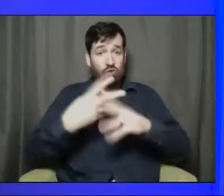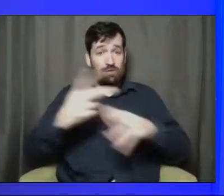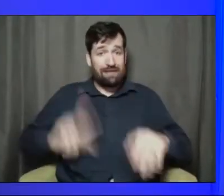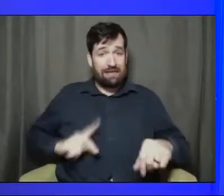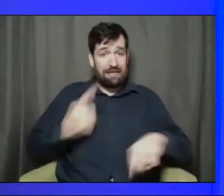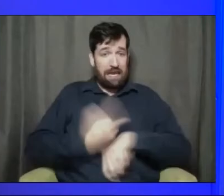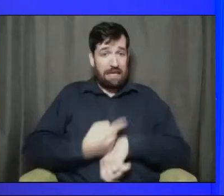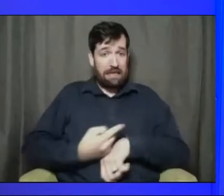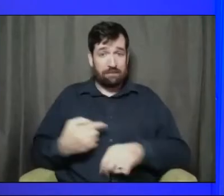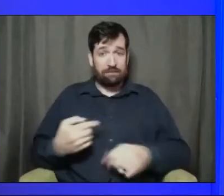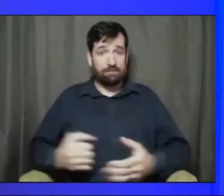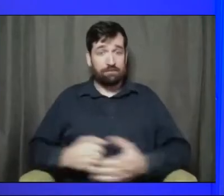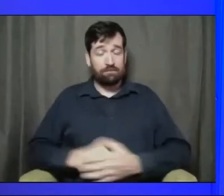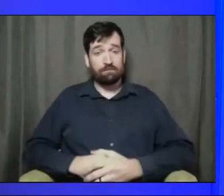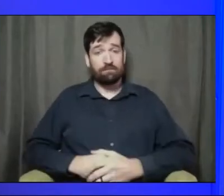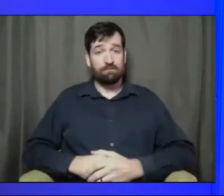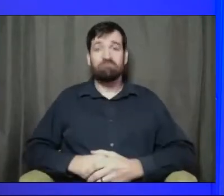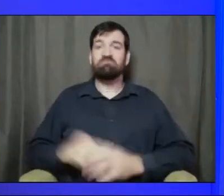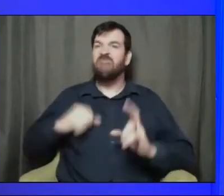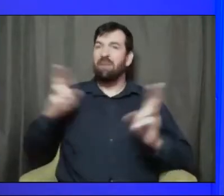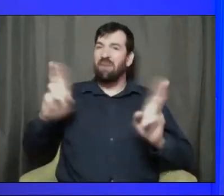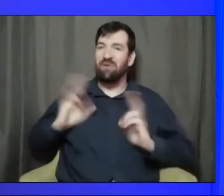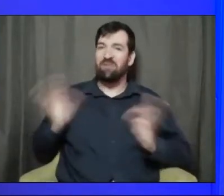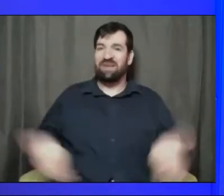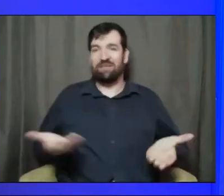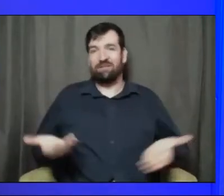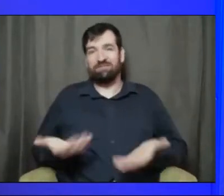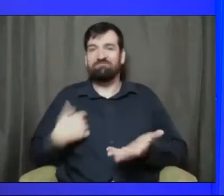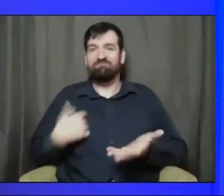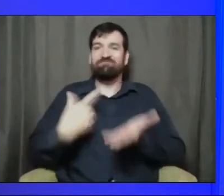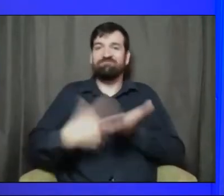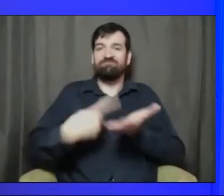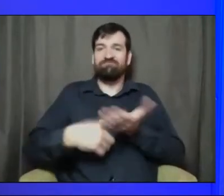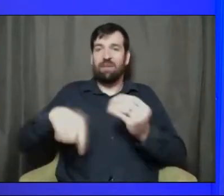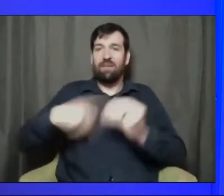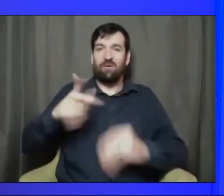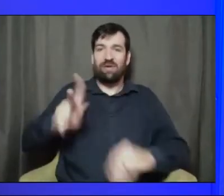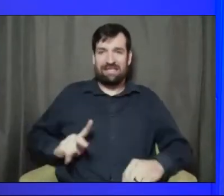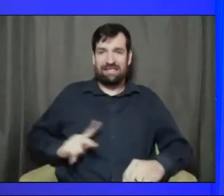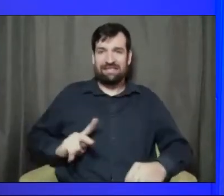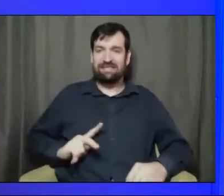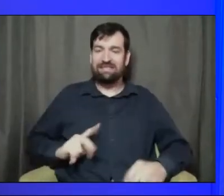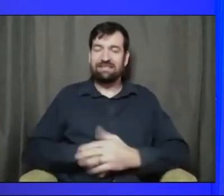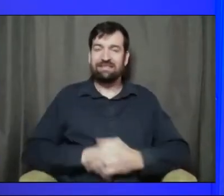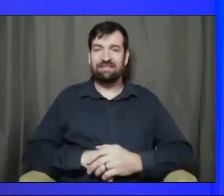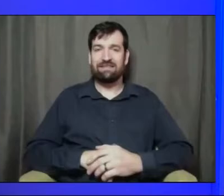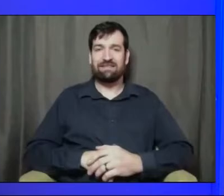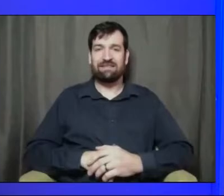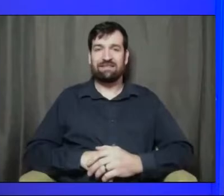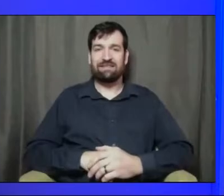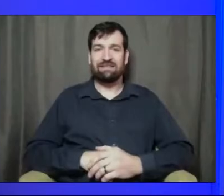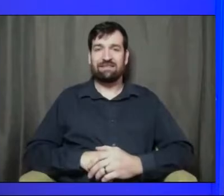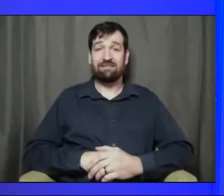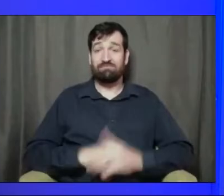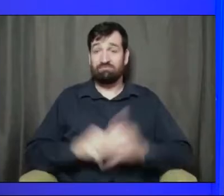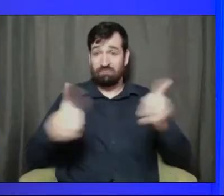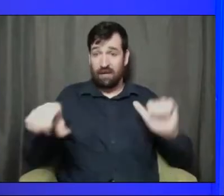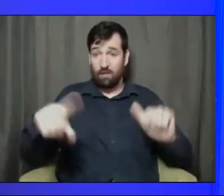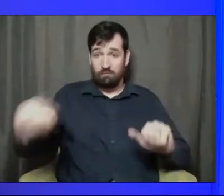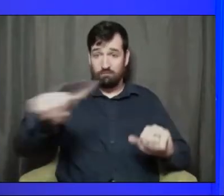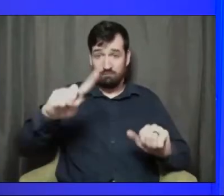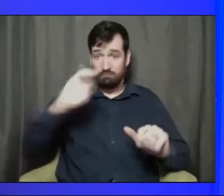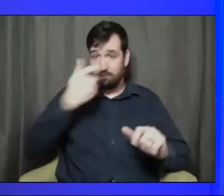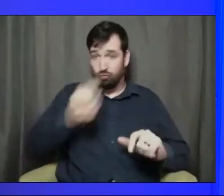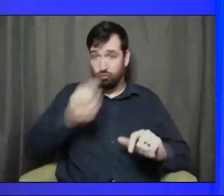I'm honored to be here to talk about kidneys on World Kidney Day, and for anyone that's interested in living donation,